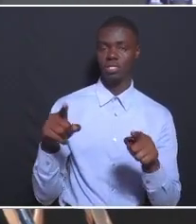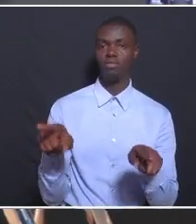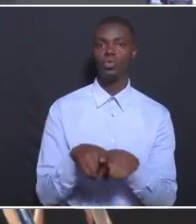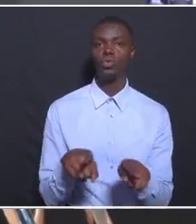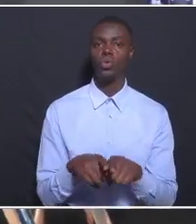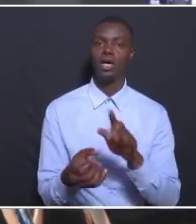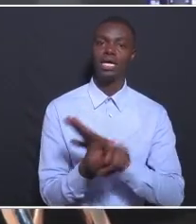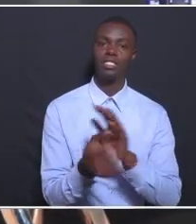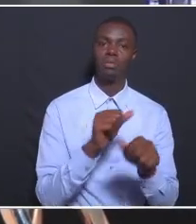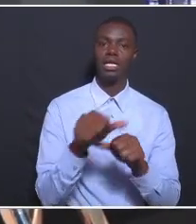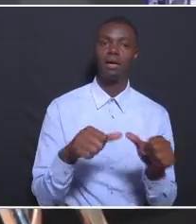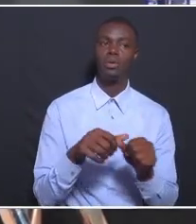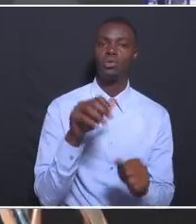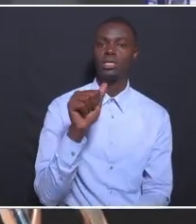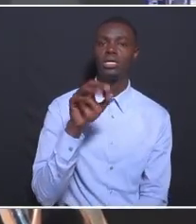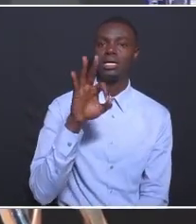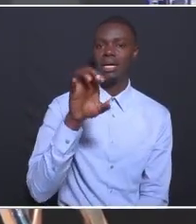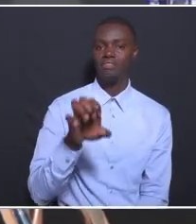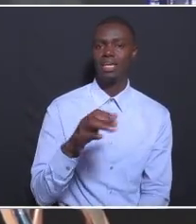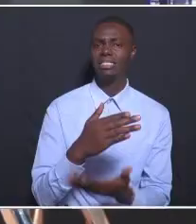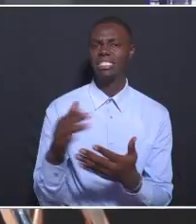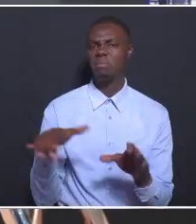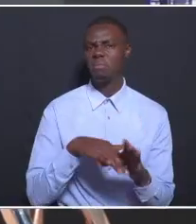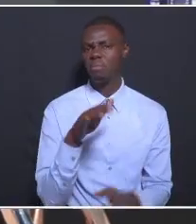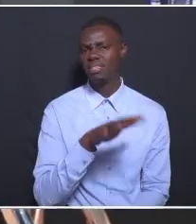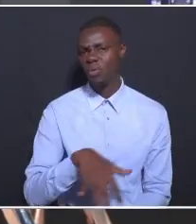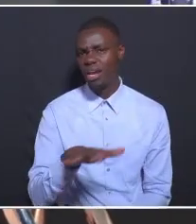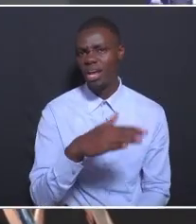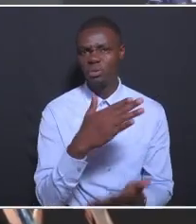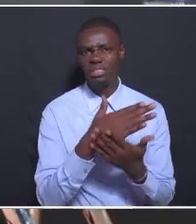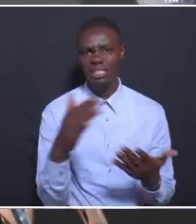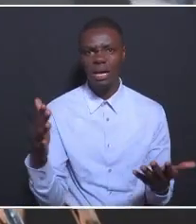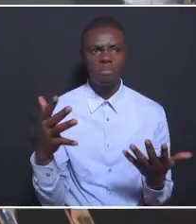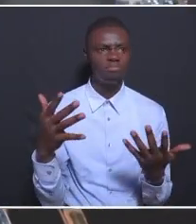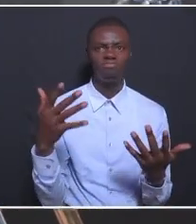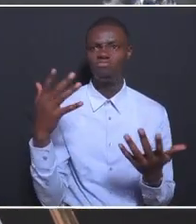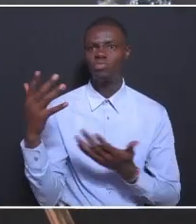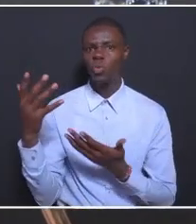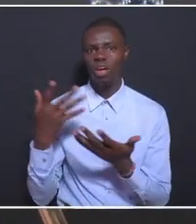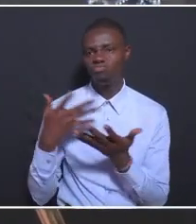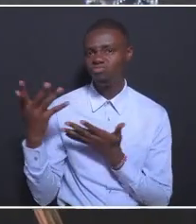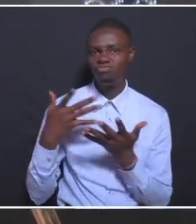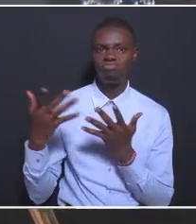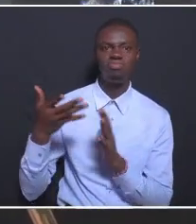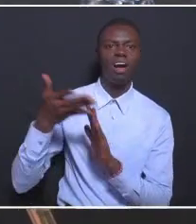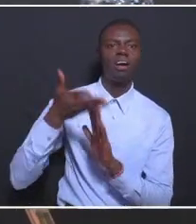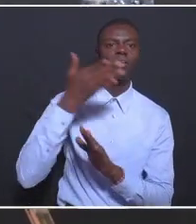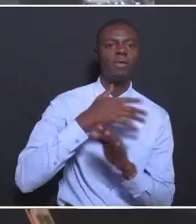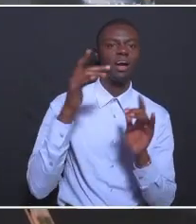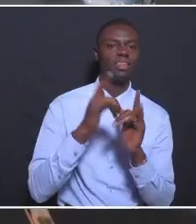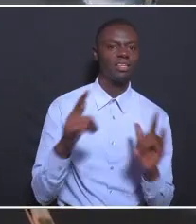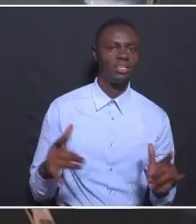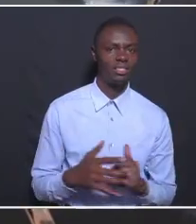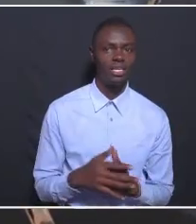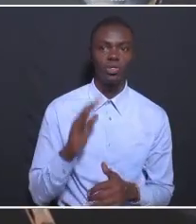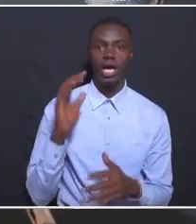about AFEC. Some of the members are here, others we are in talks. All right, so I'm going to